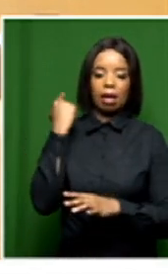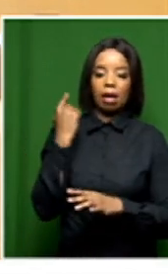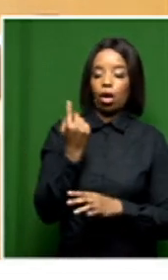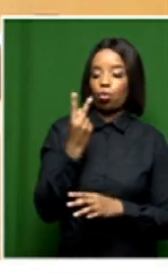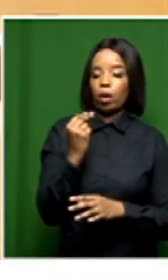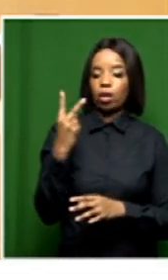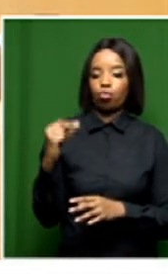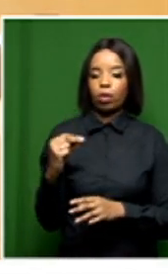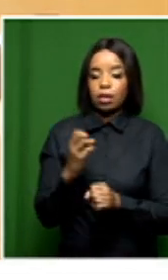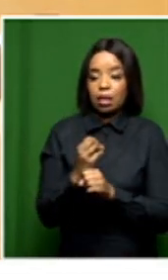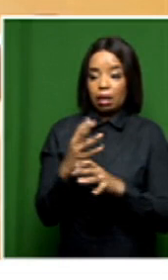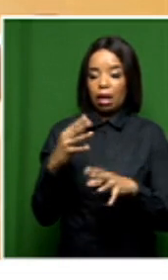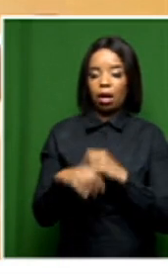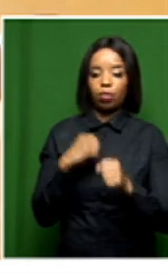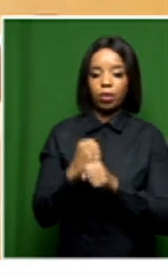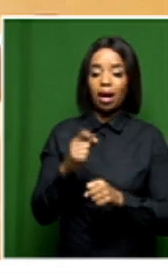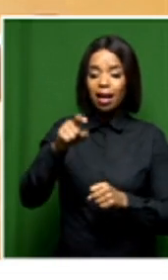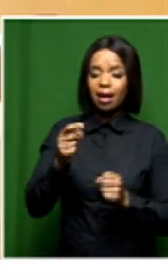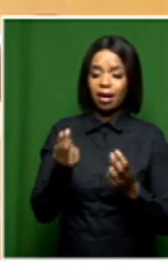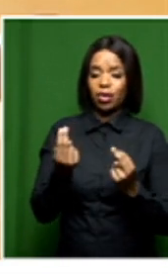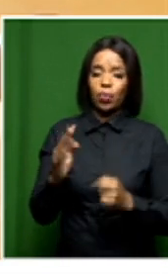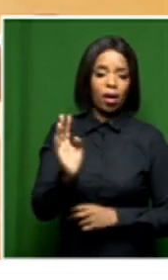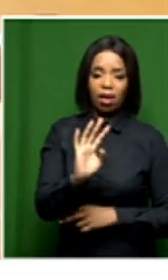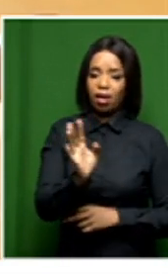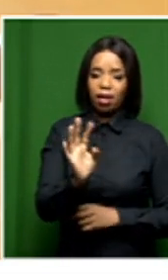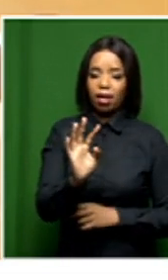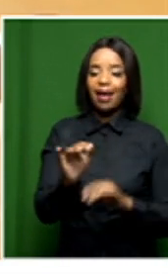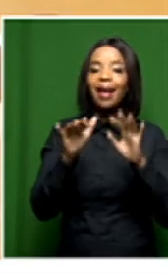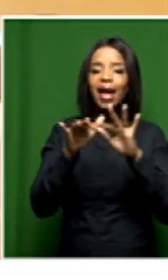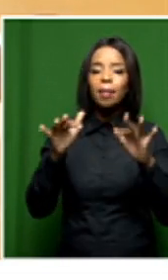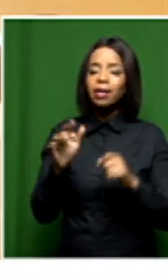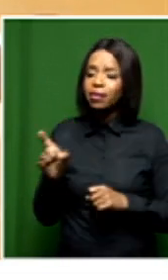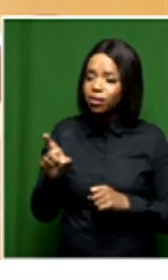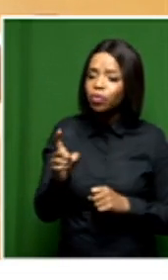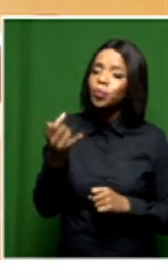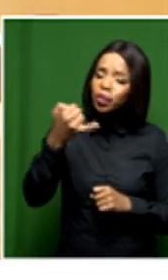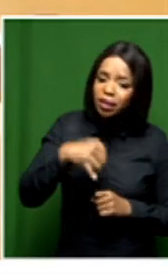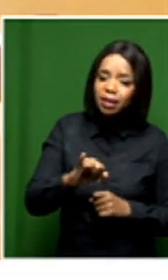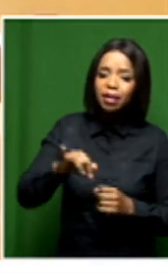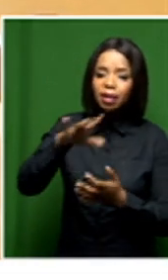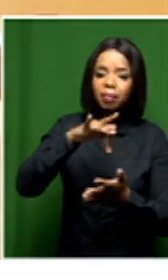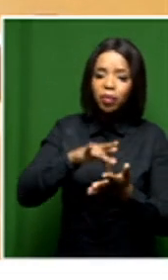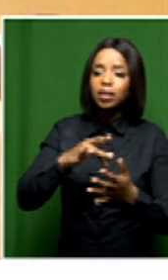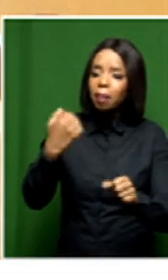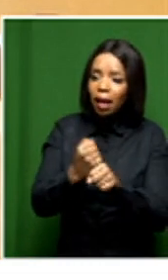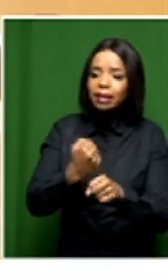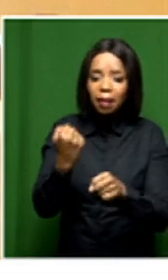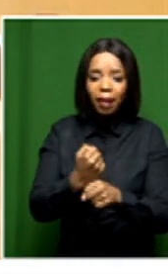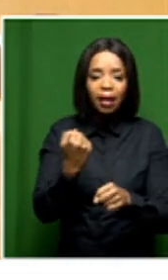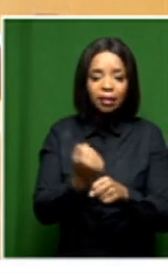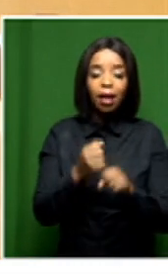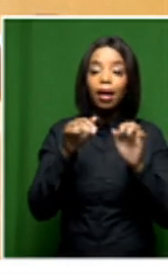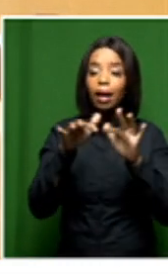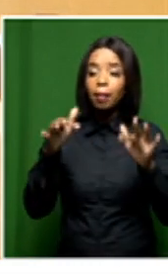when this all started. I don't think that this is new. So these individuals are still in this position that have taken money from people who need